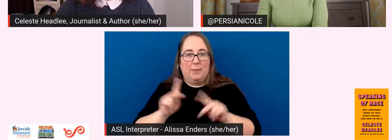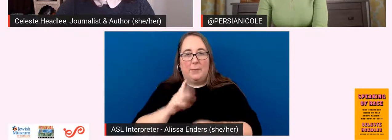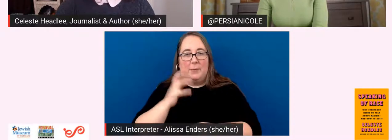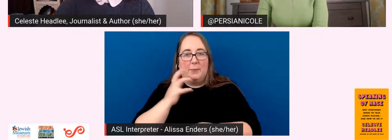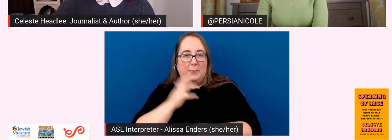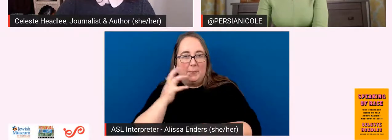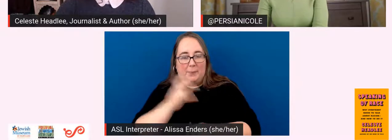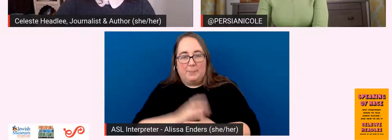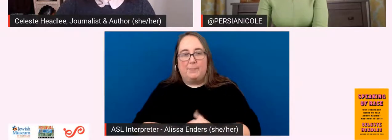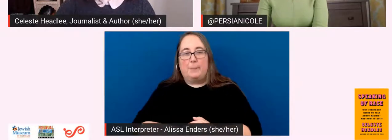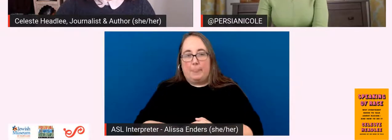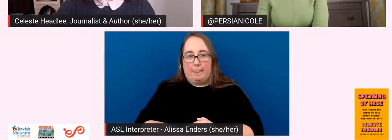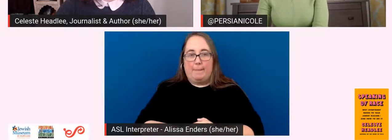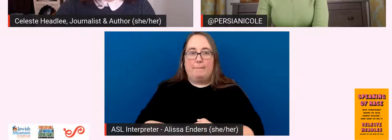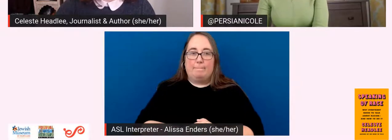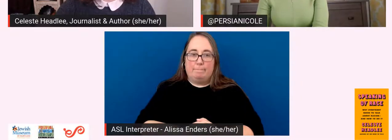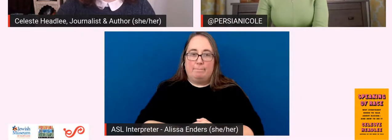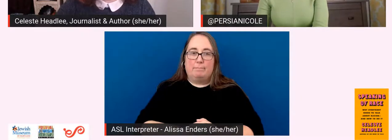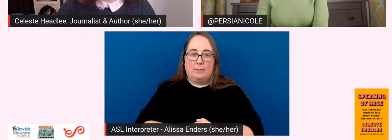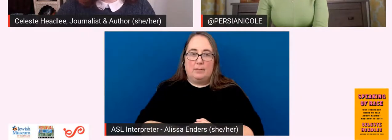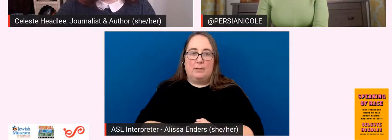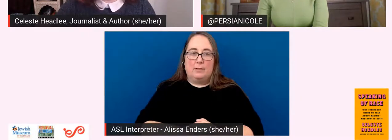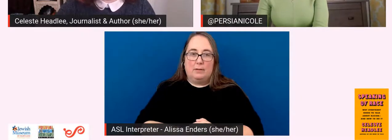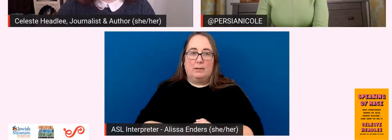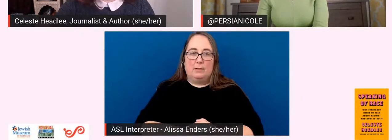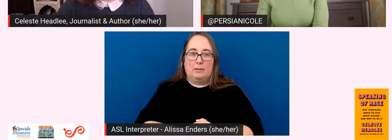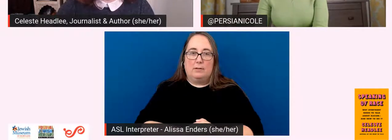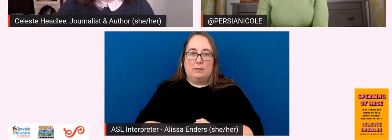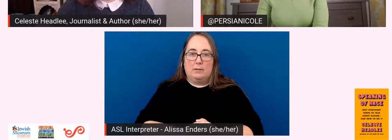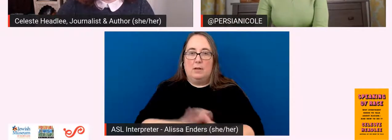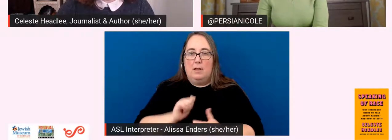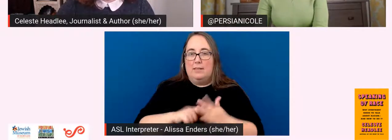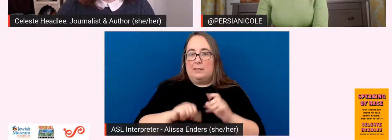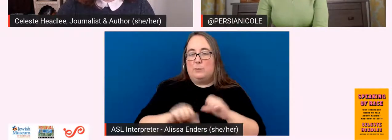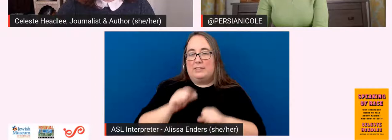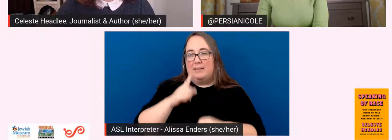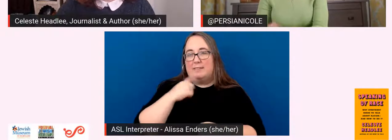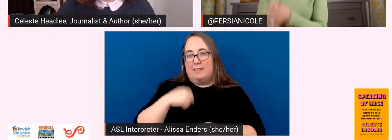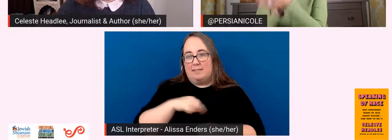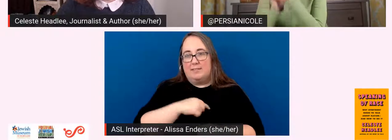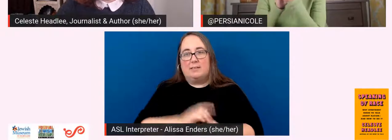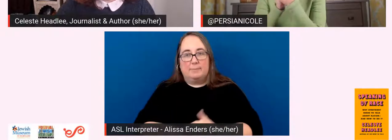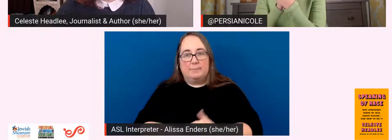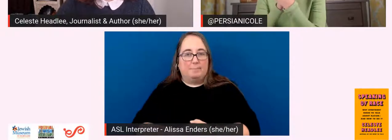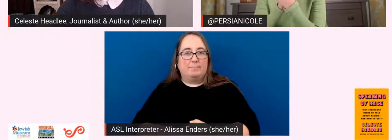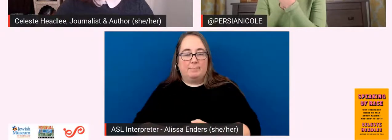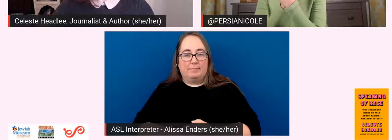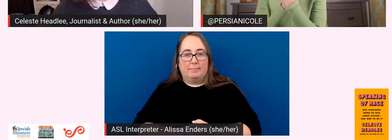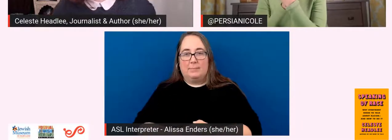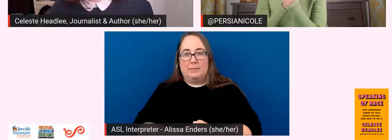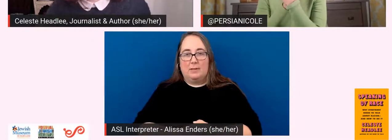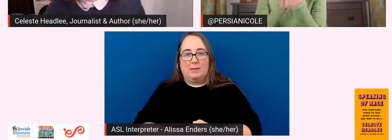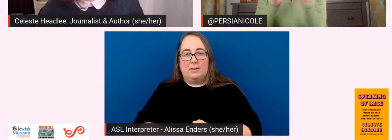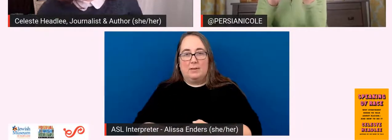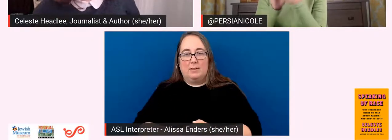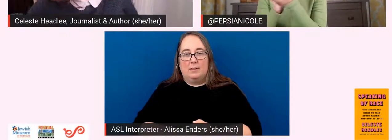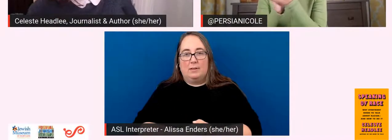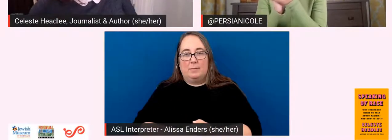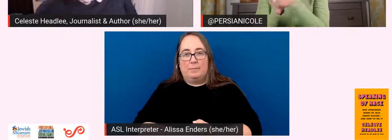God. Yeah. Yeah. That's what science tells us. Mm. I don't understand, you